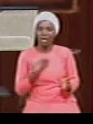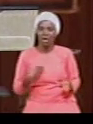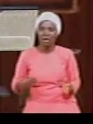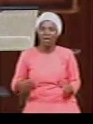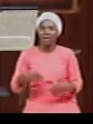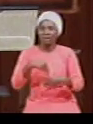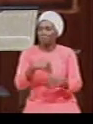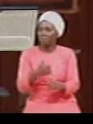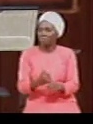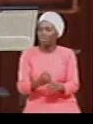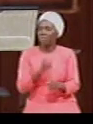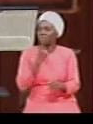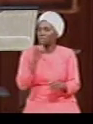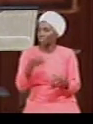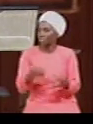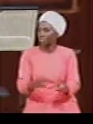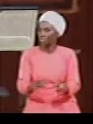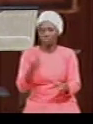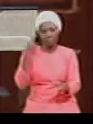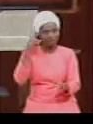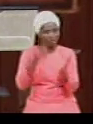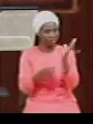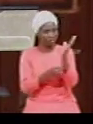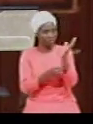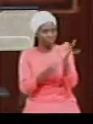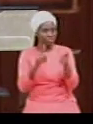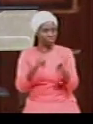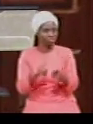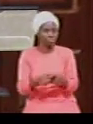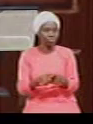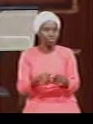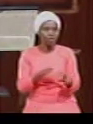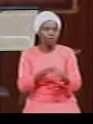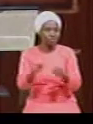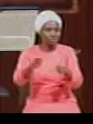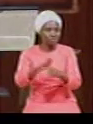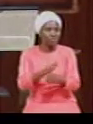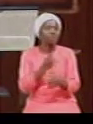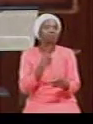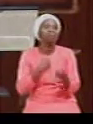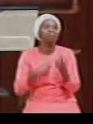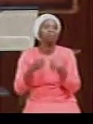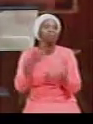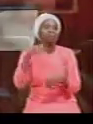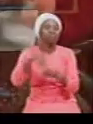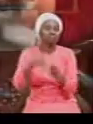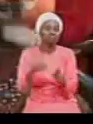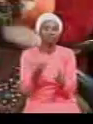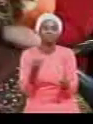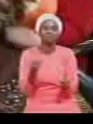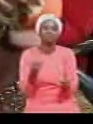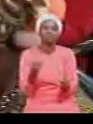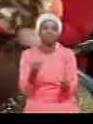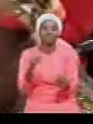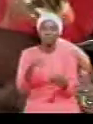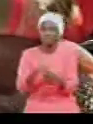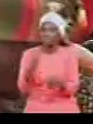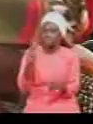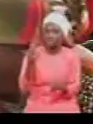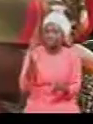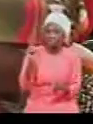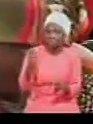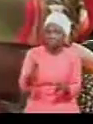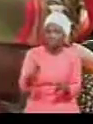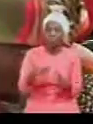not provision for the flesh to fulfill the lusts thereof. Second